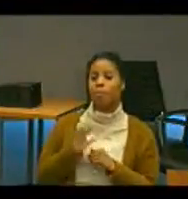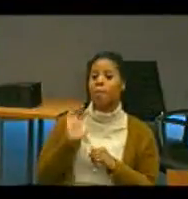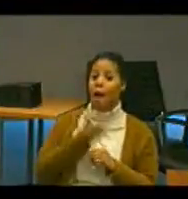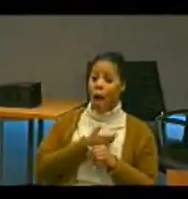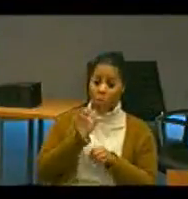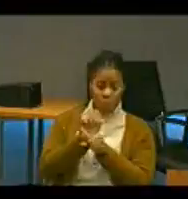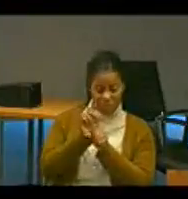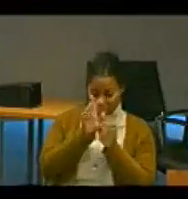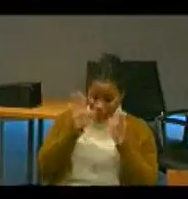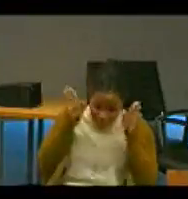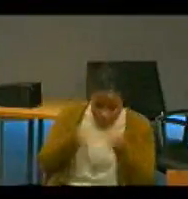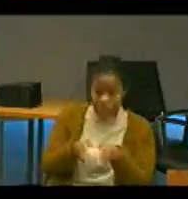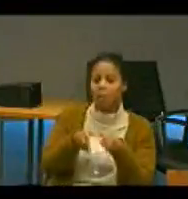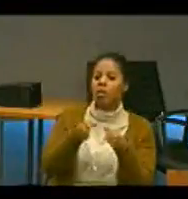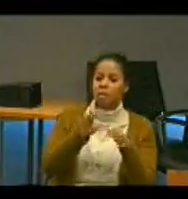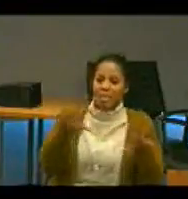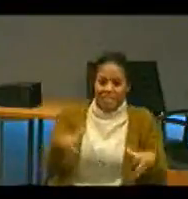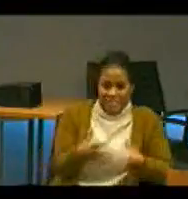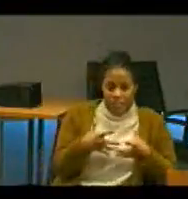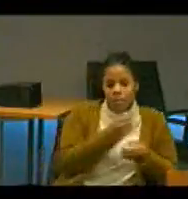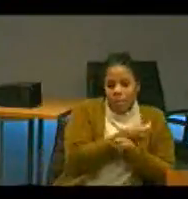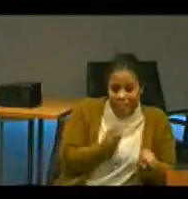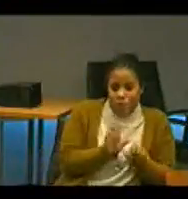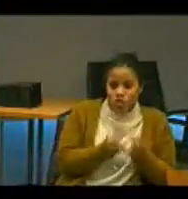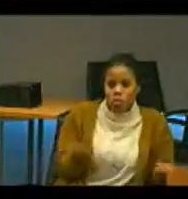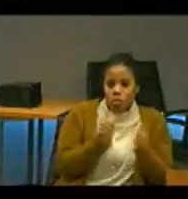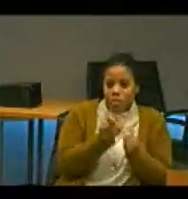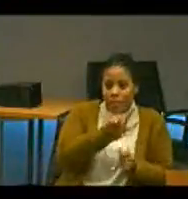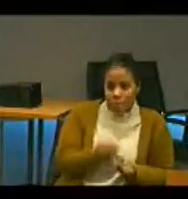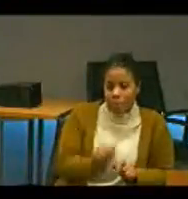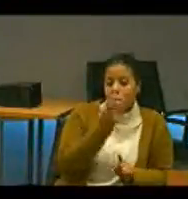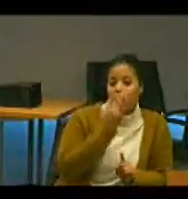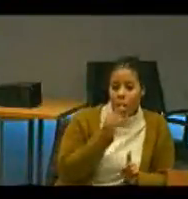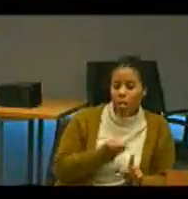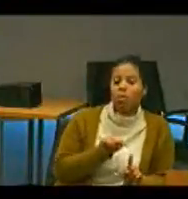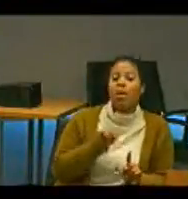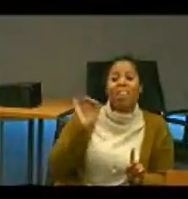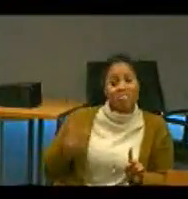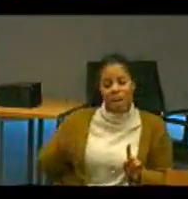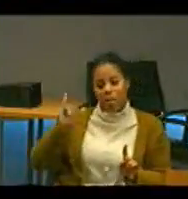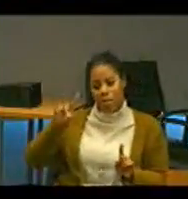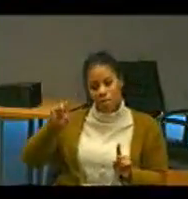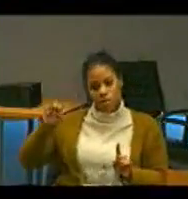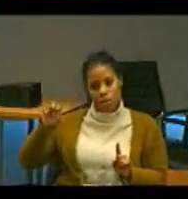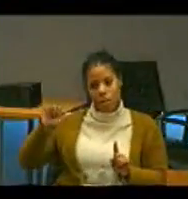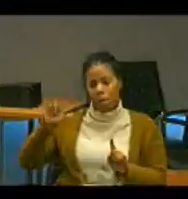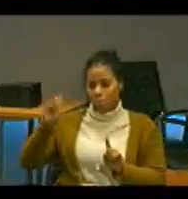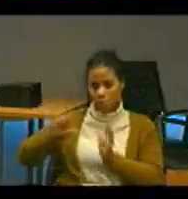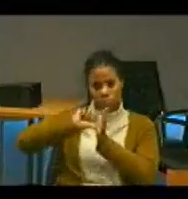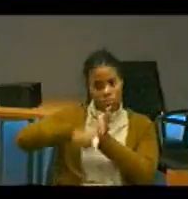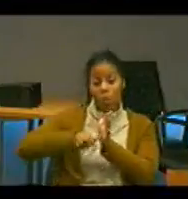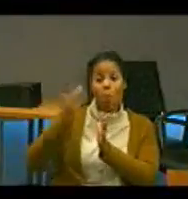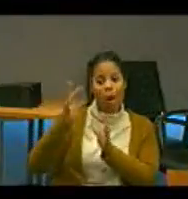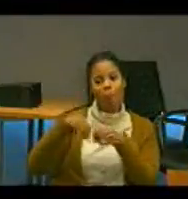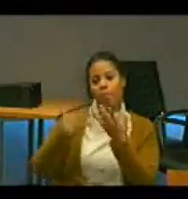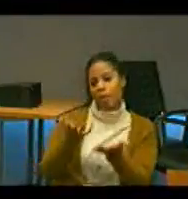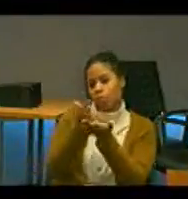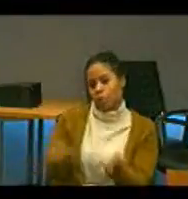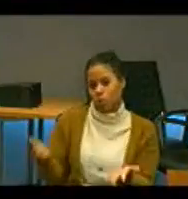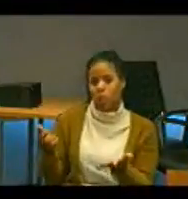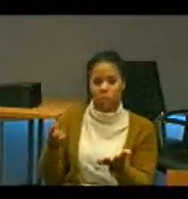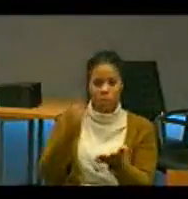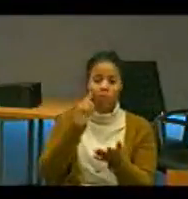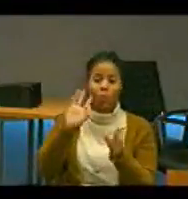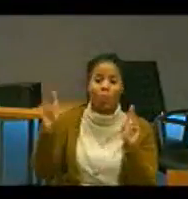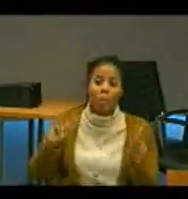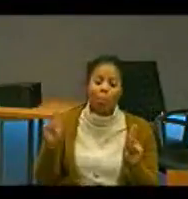with disabilities, the importance of Section 618D cannot be overstated. This provision puts resources on the table to drive reforms in the